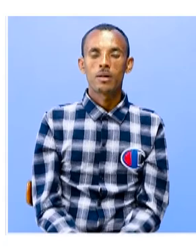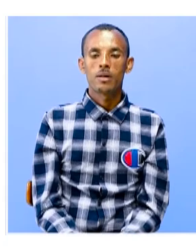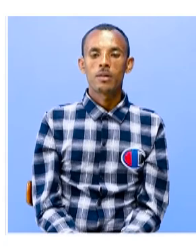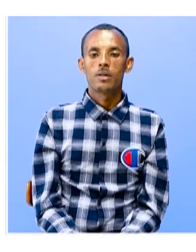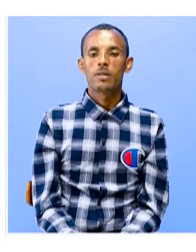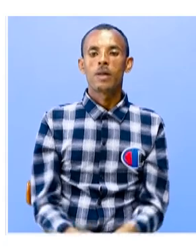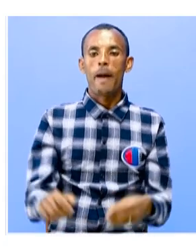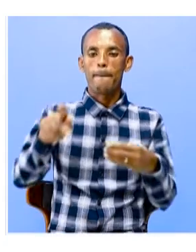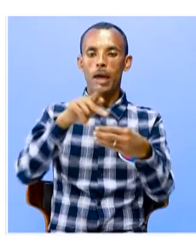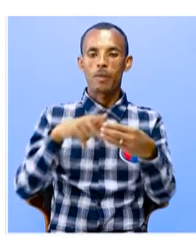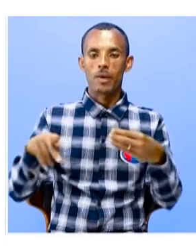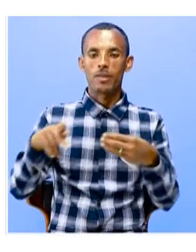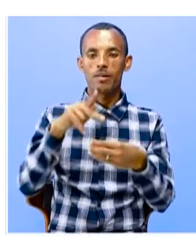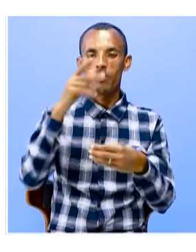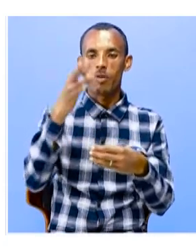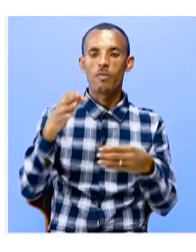perimeter of a square